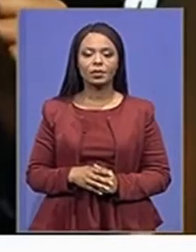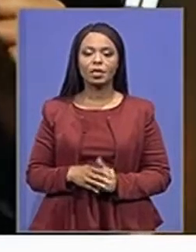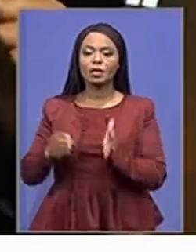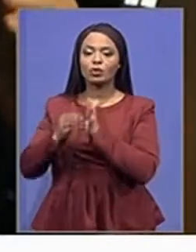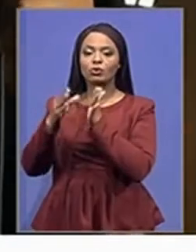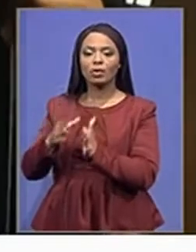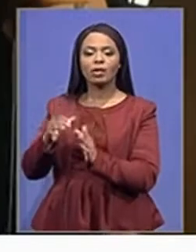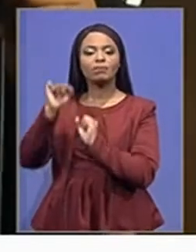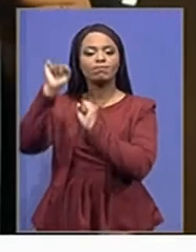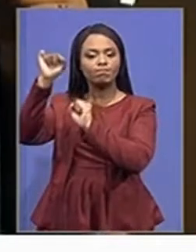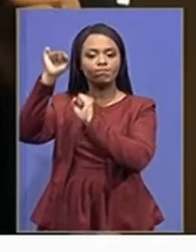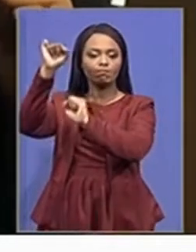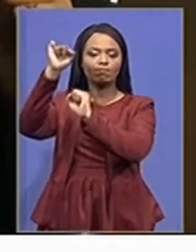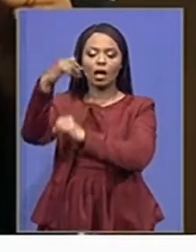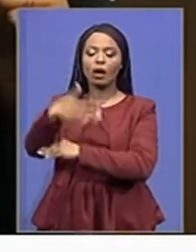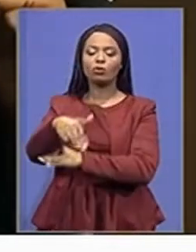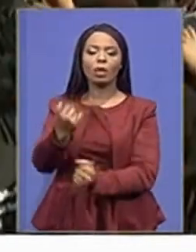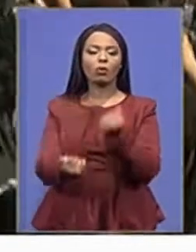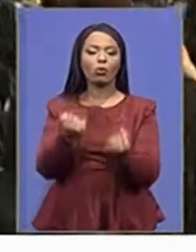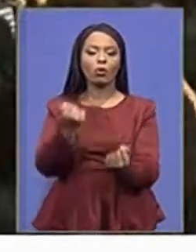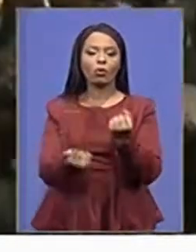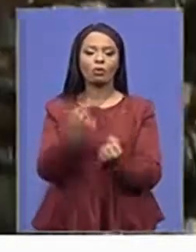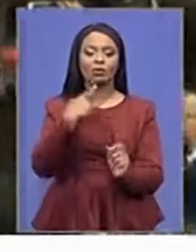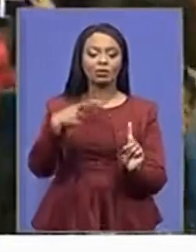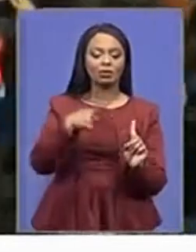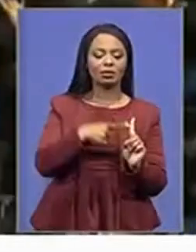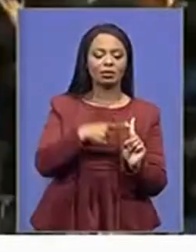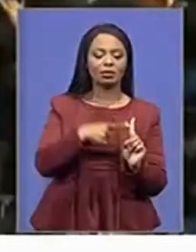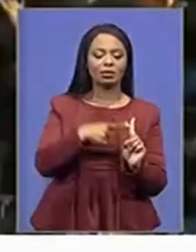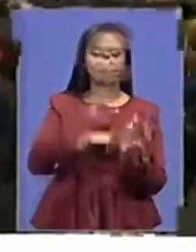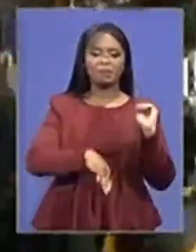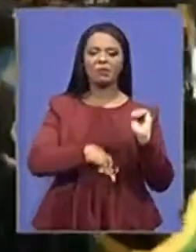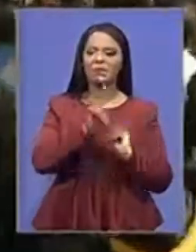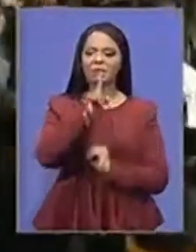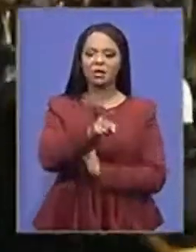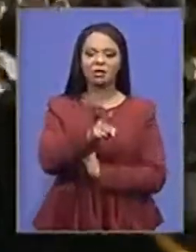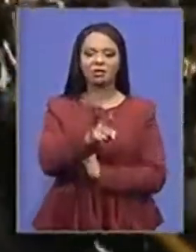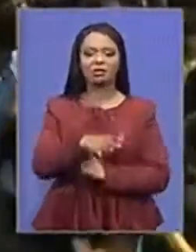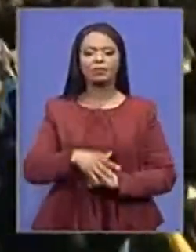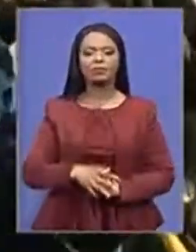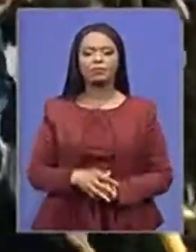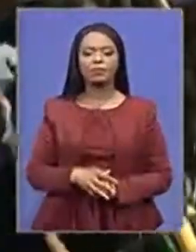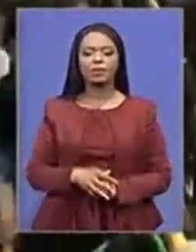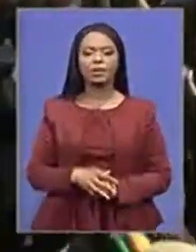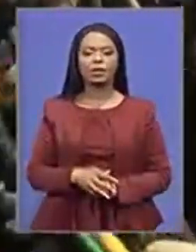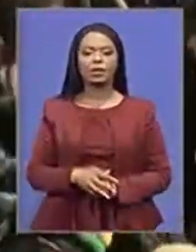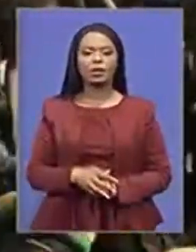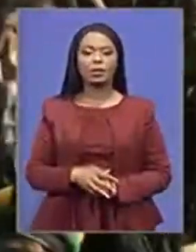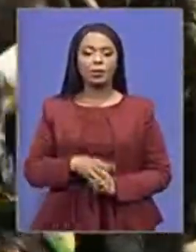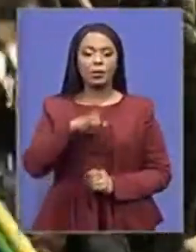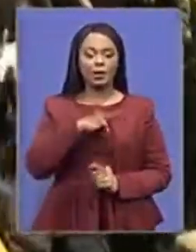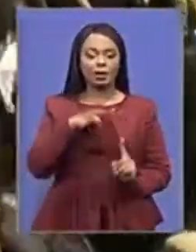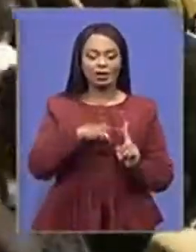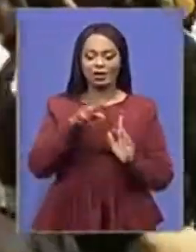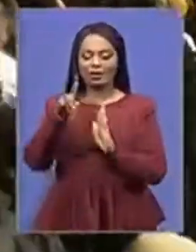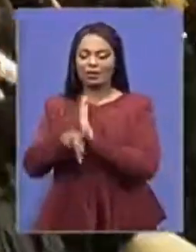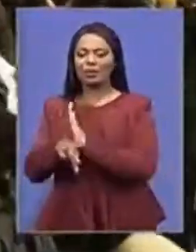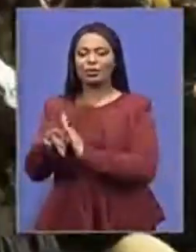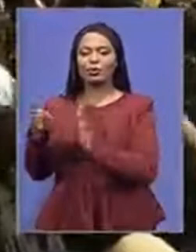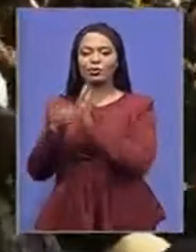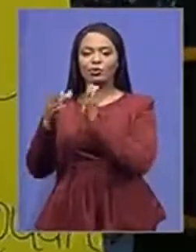Baithuti ba ne ba dira ditshupetso kwa ntle ga kgotlatshekelo go ikuela gore molatofadiwa a newe kotlhao e masisi. Go bolawa ga moithuti yo